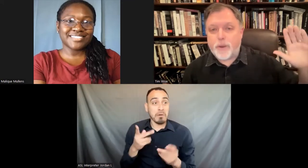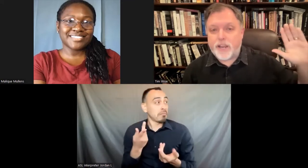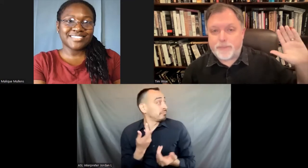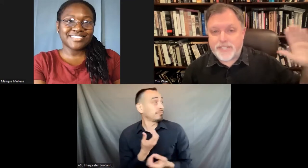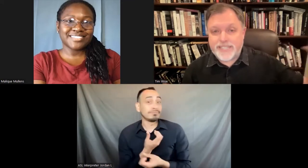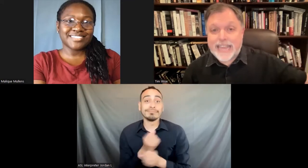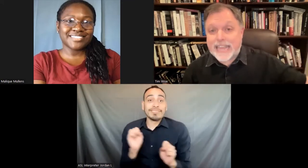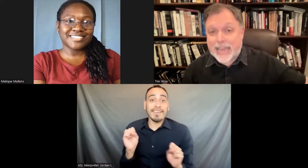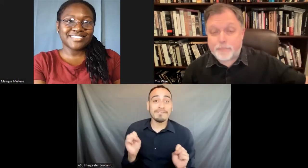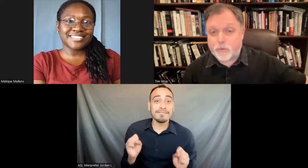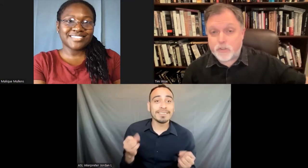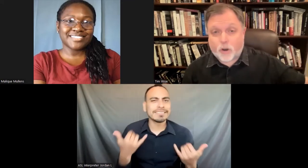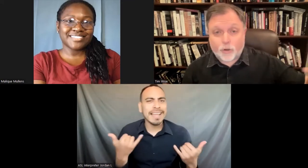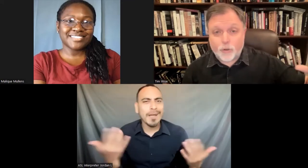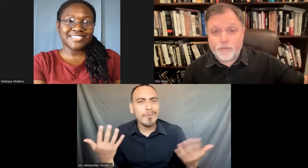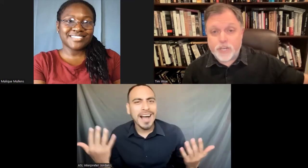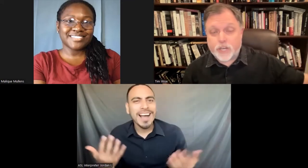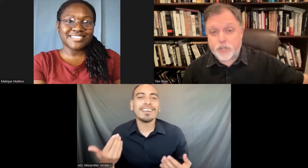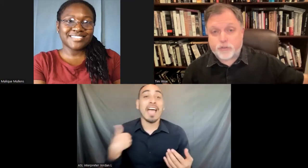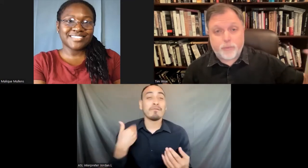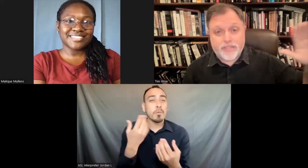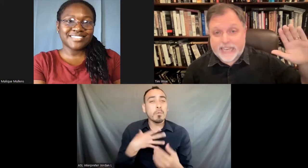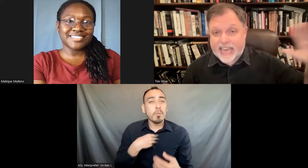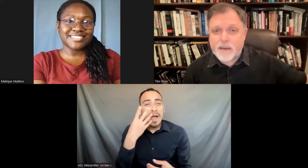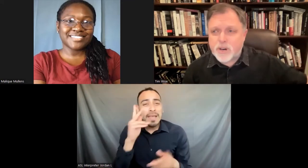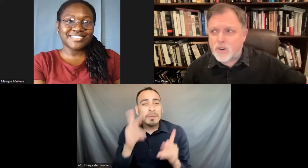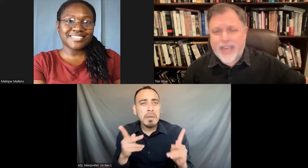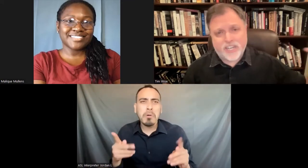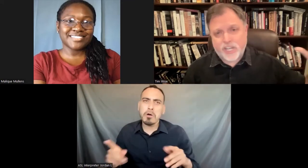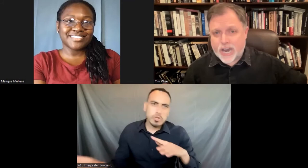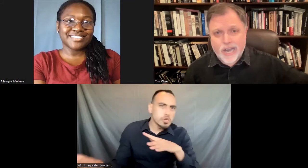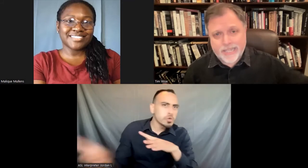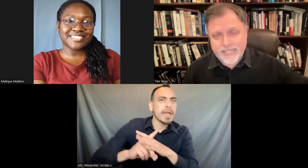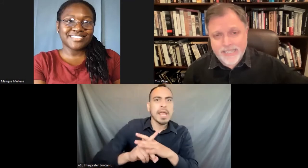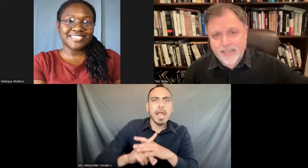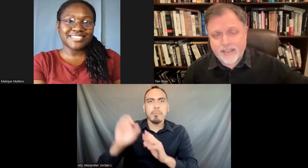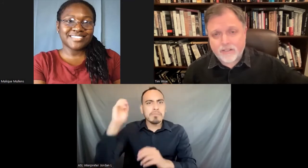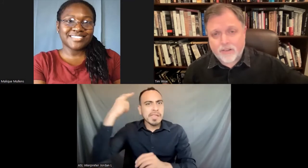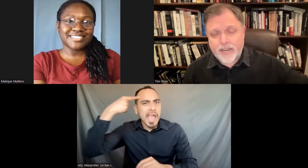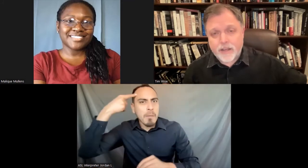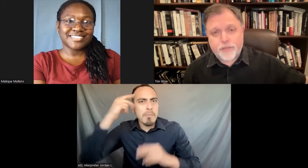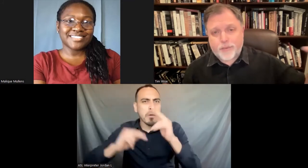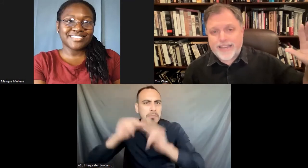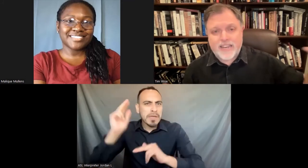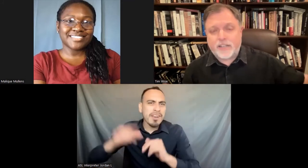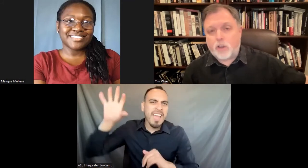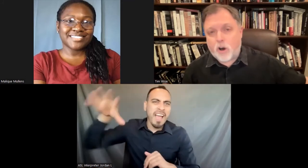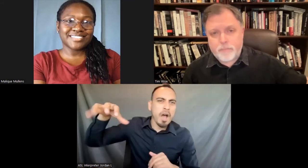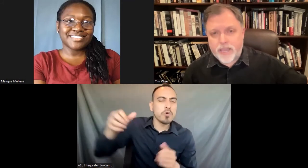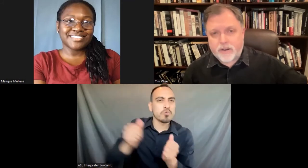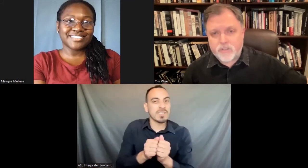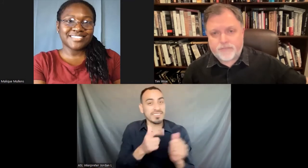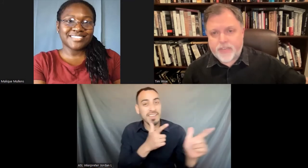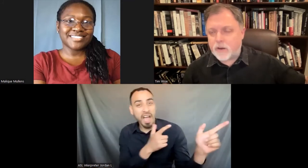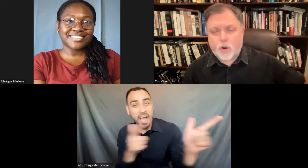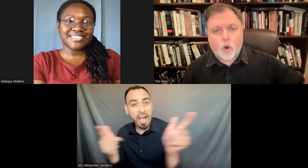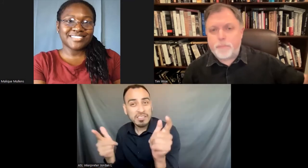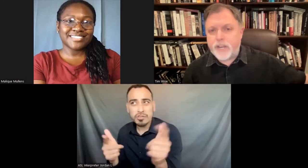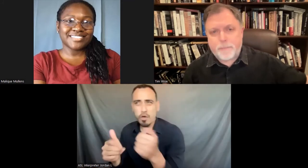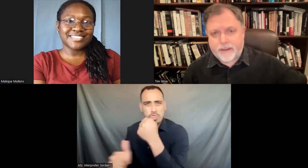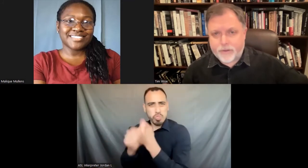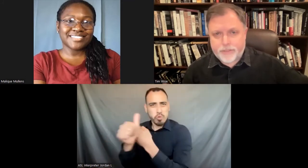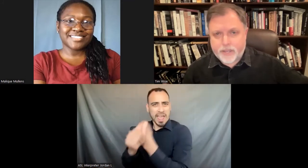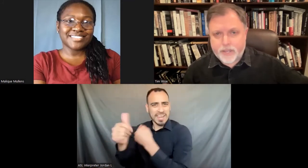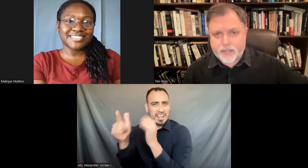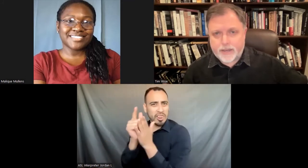folks showing up at state capitals all over the country with camo and guns, right? Threatening lawmakers if they don't